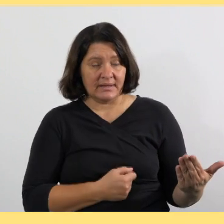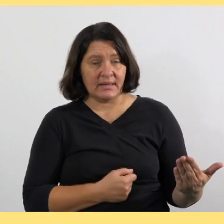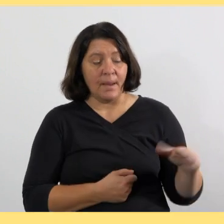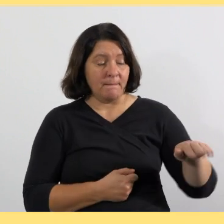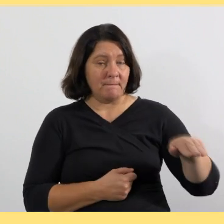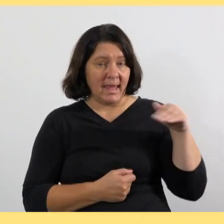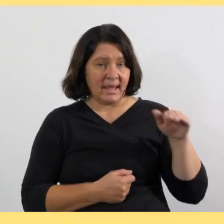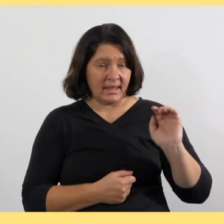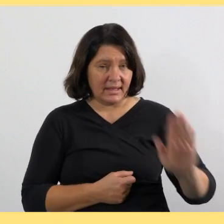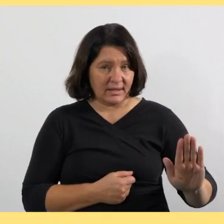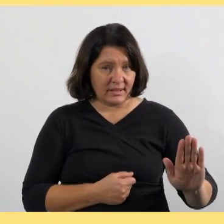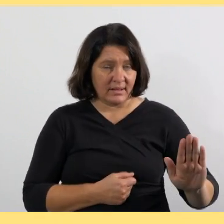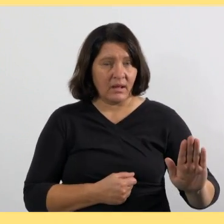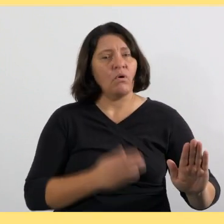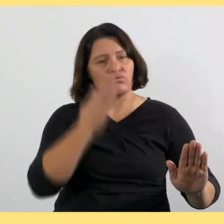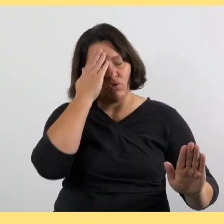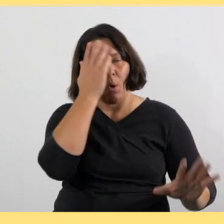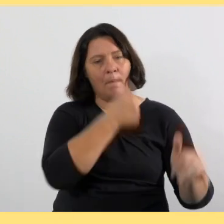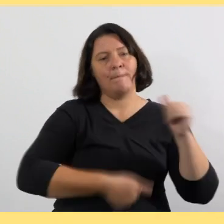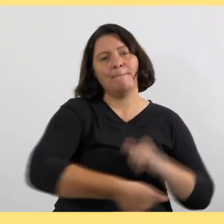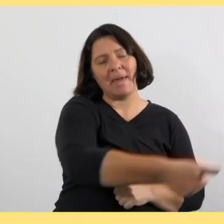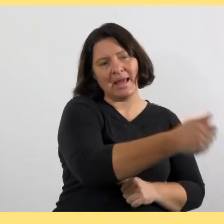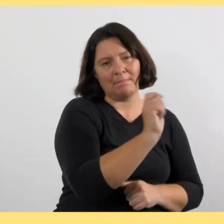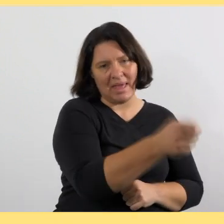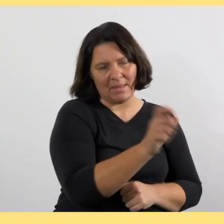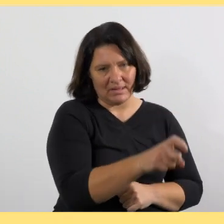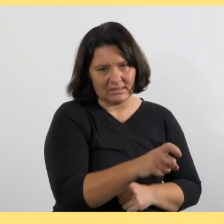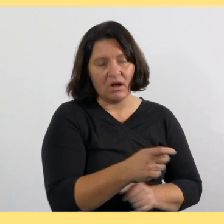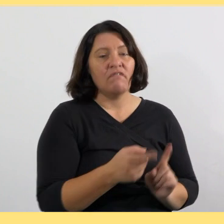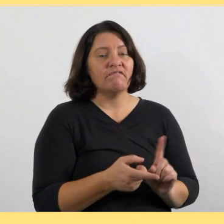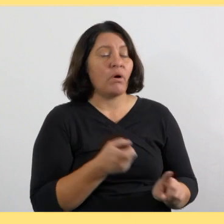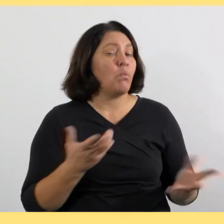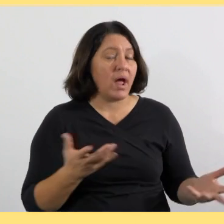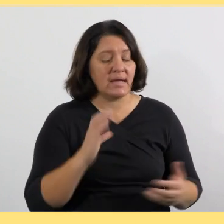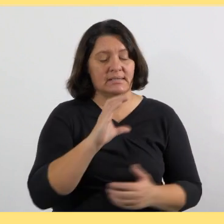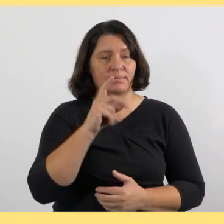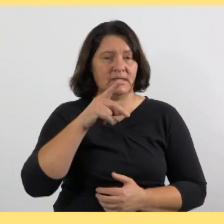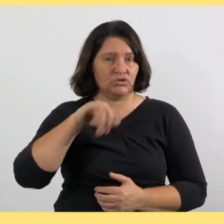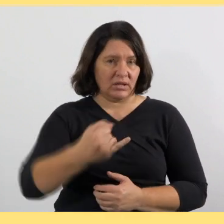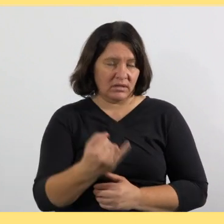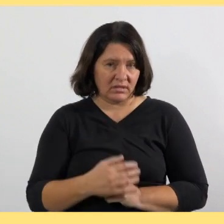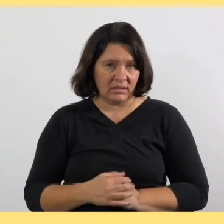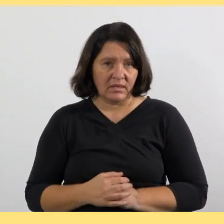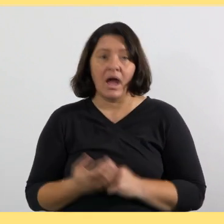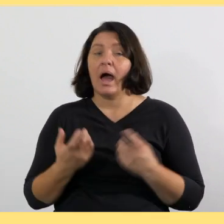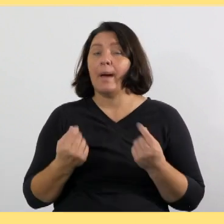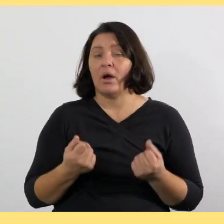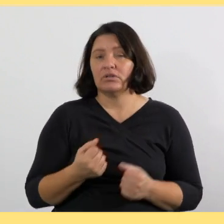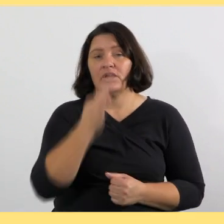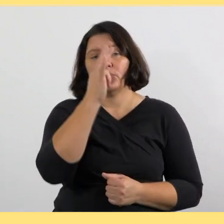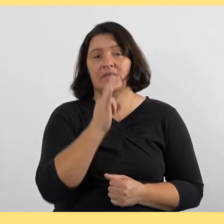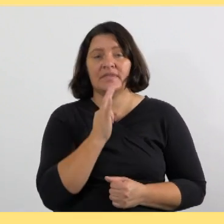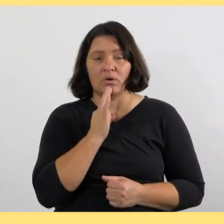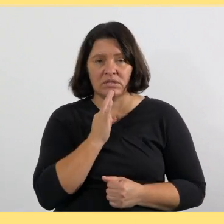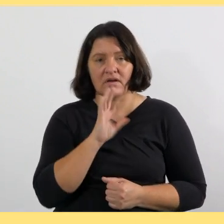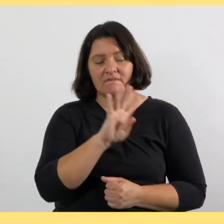will say, bank, we know these are refunds from the CPJ. My amount